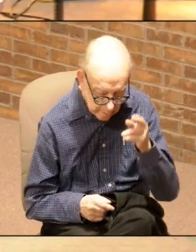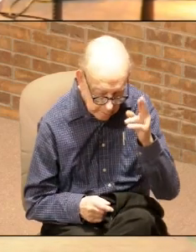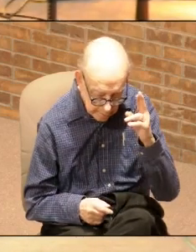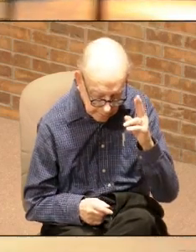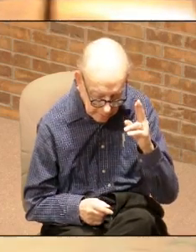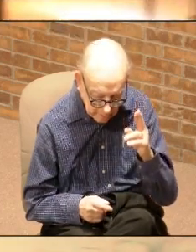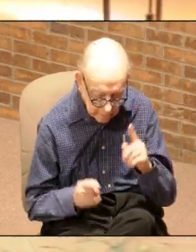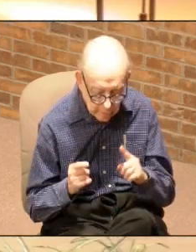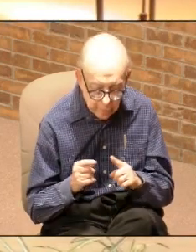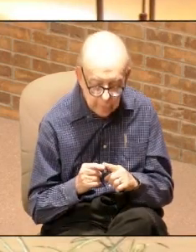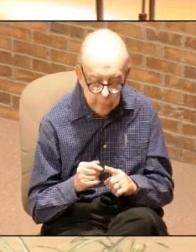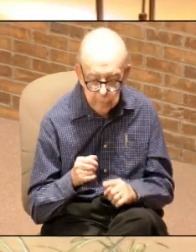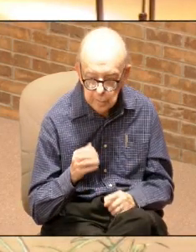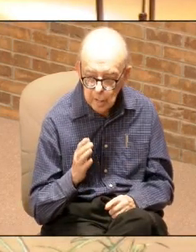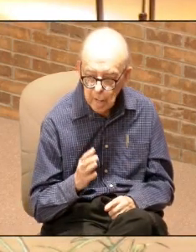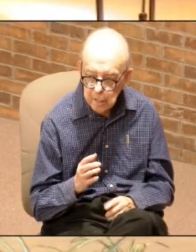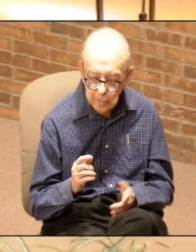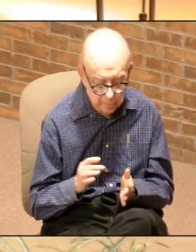to Him.